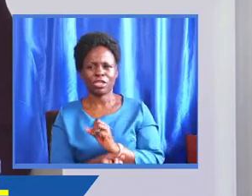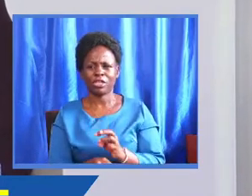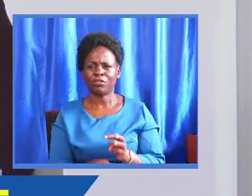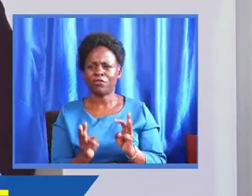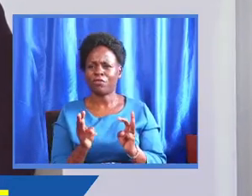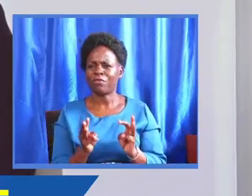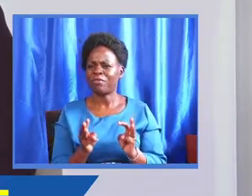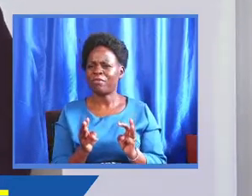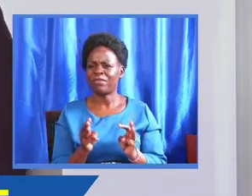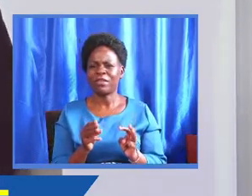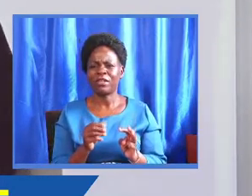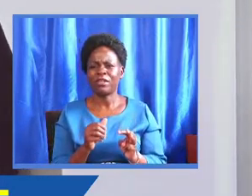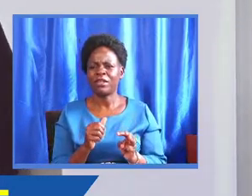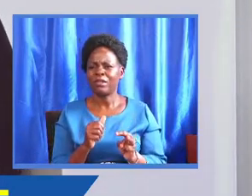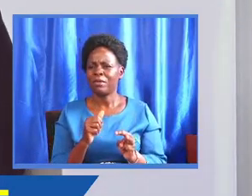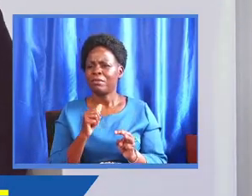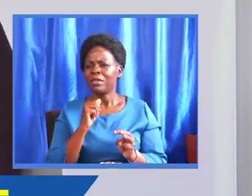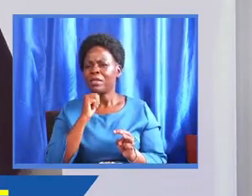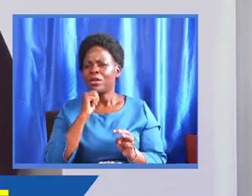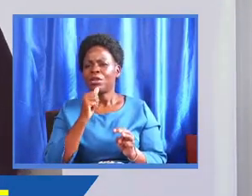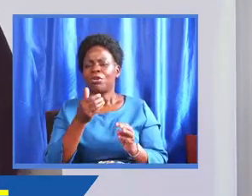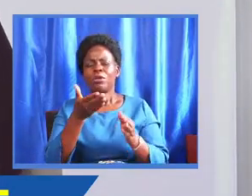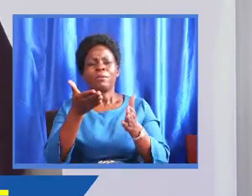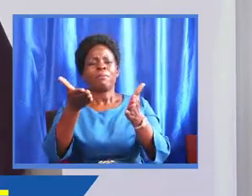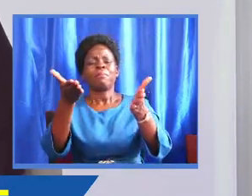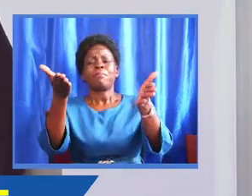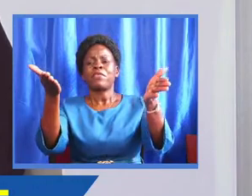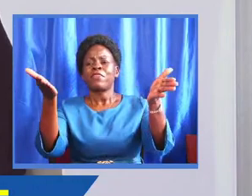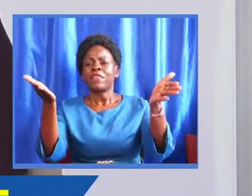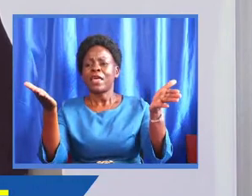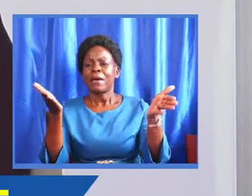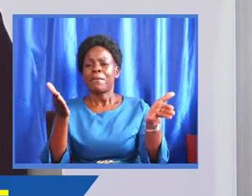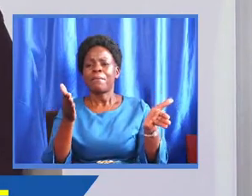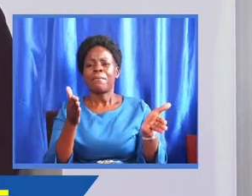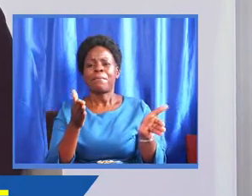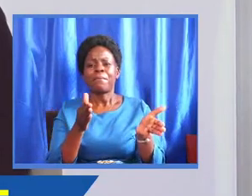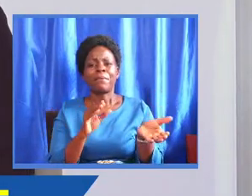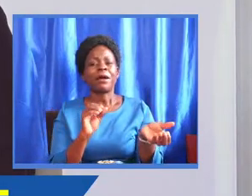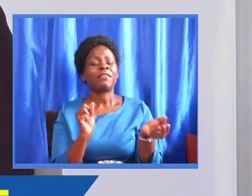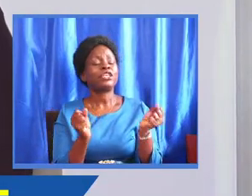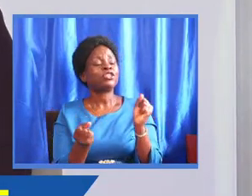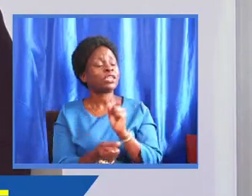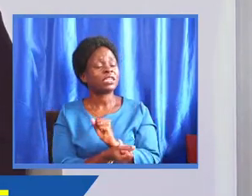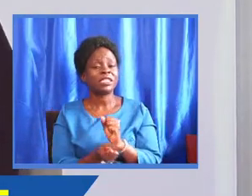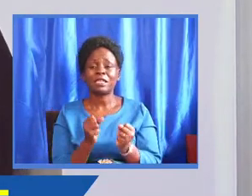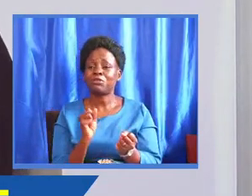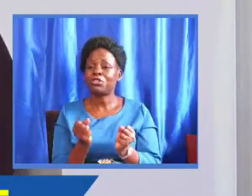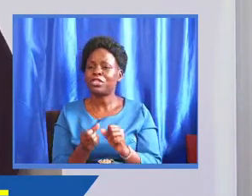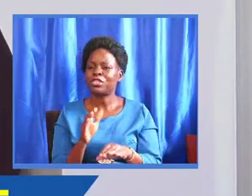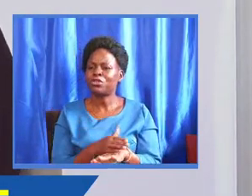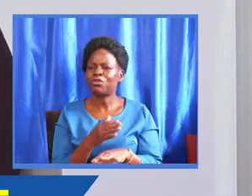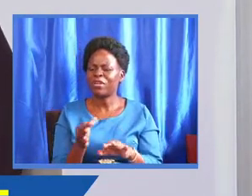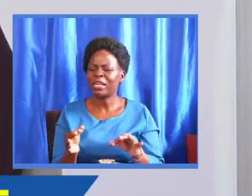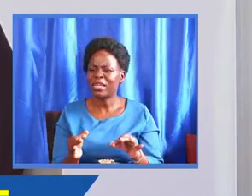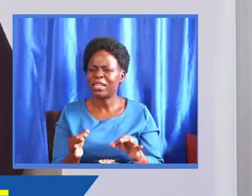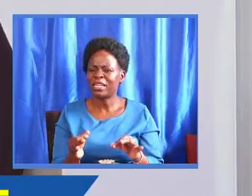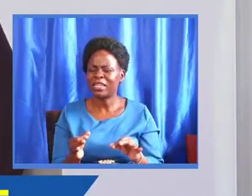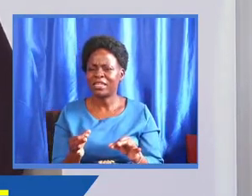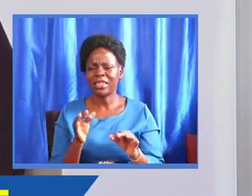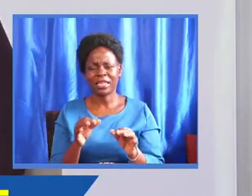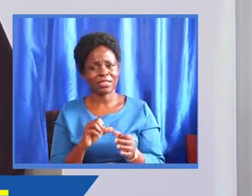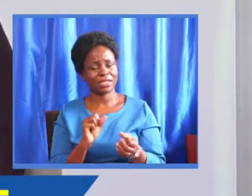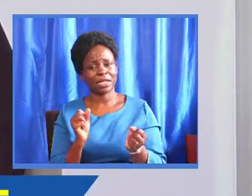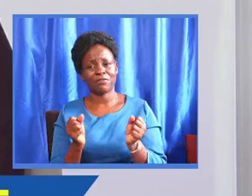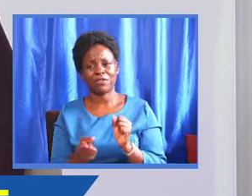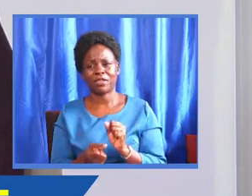They may not necessarily be out in the shop, but Charlie mentioned the online. The form has changed.